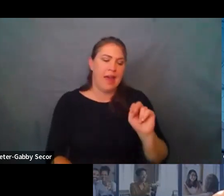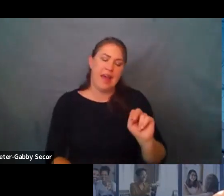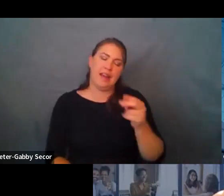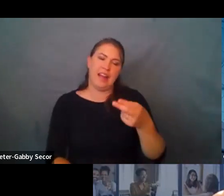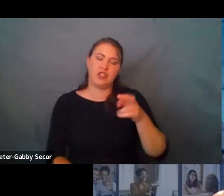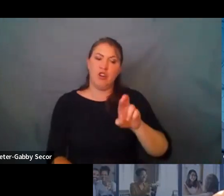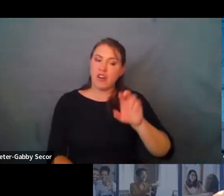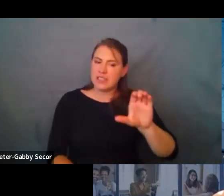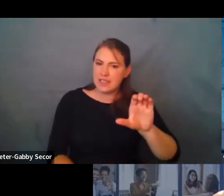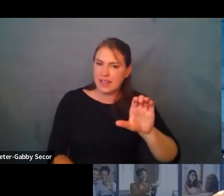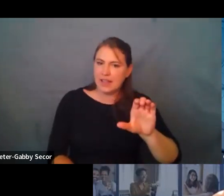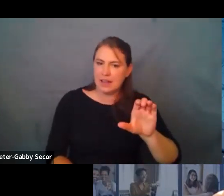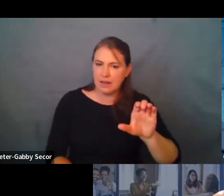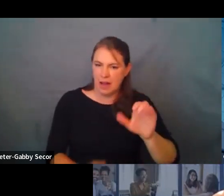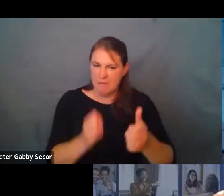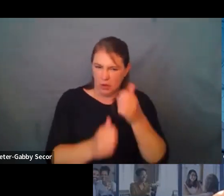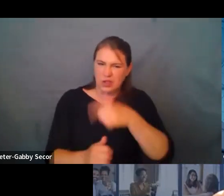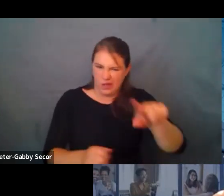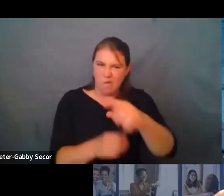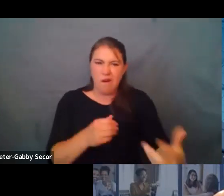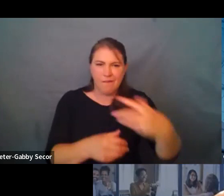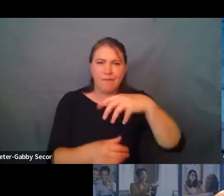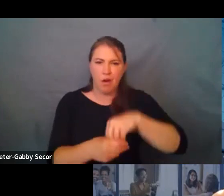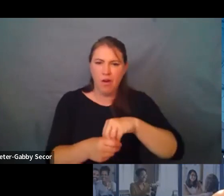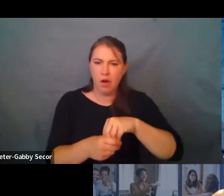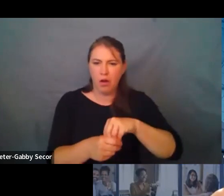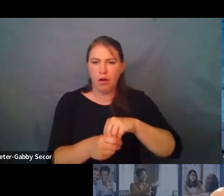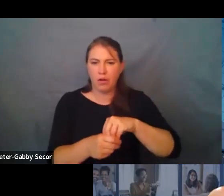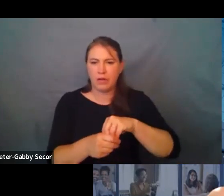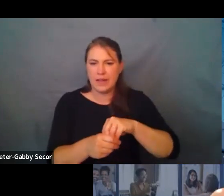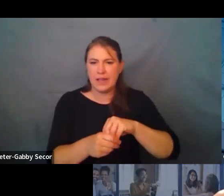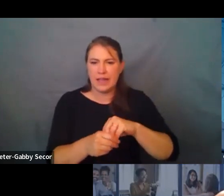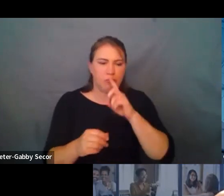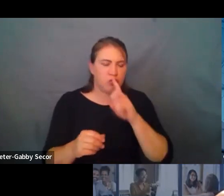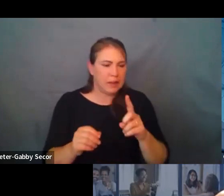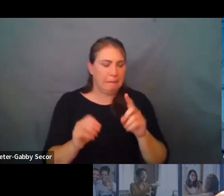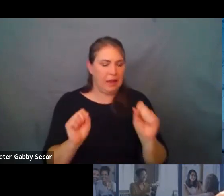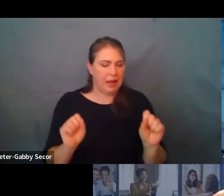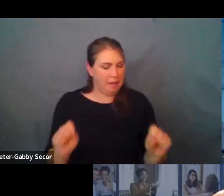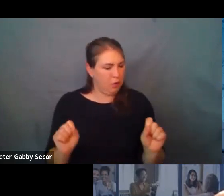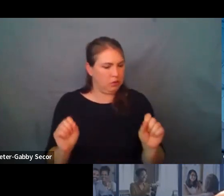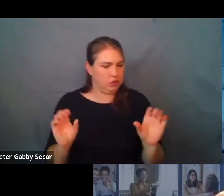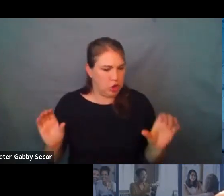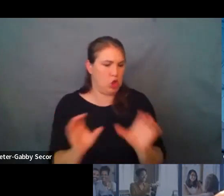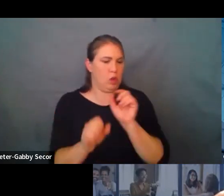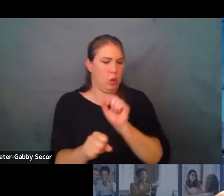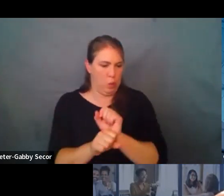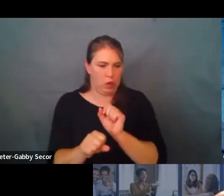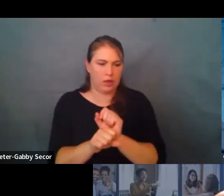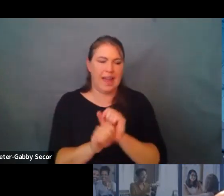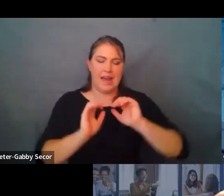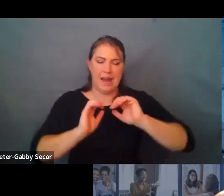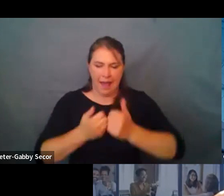most of the intermediary coalition members are a part of as well, just in highlighting and bringing to the forefront the work of housing